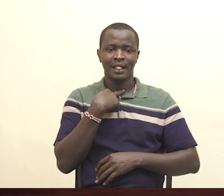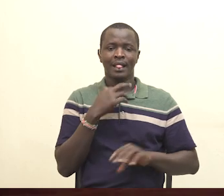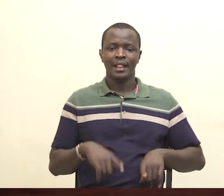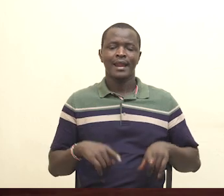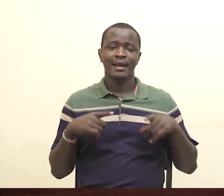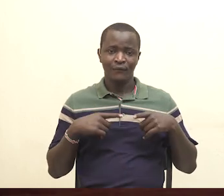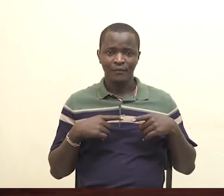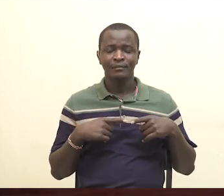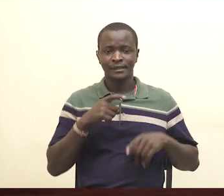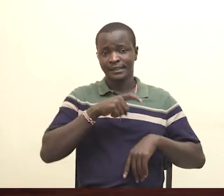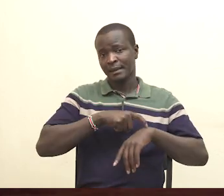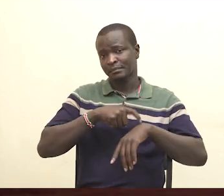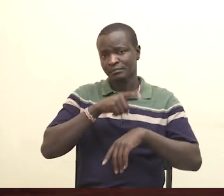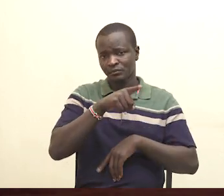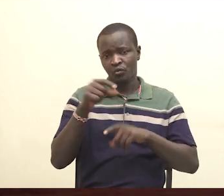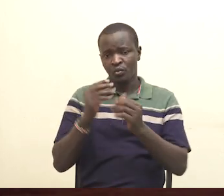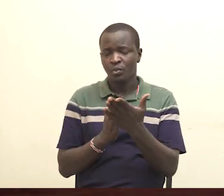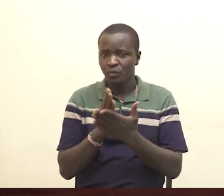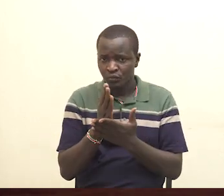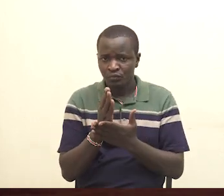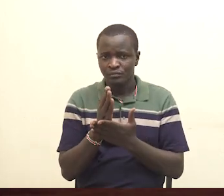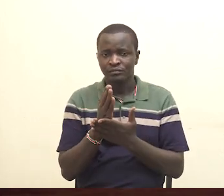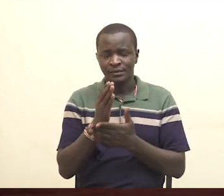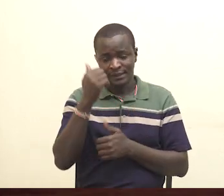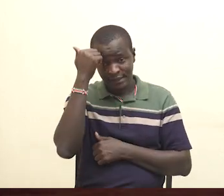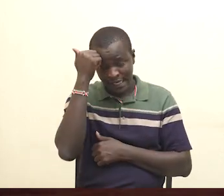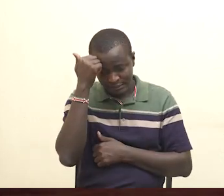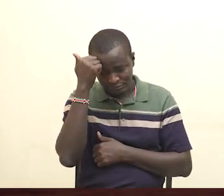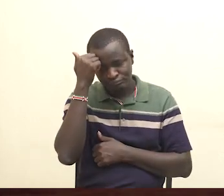I went through my academic